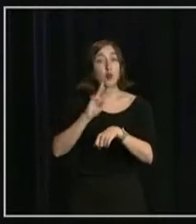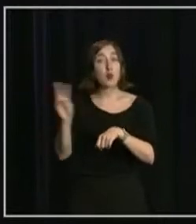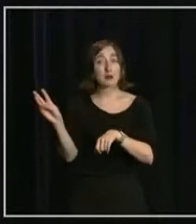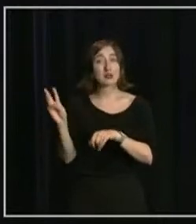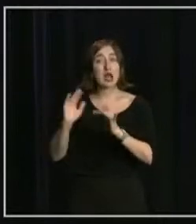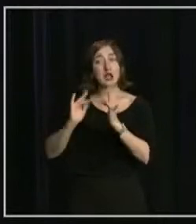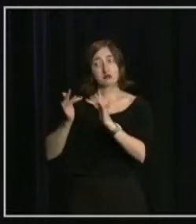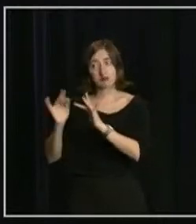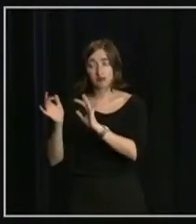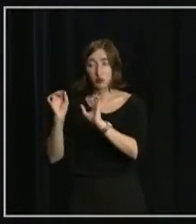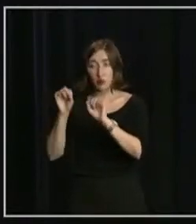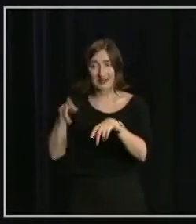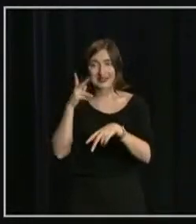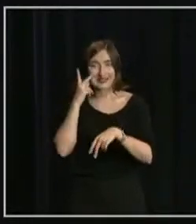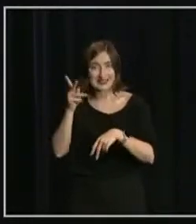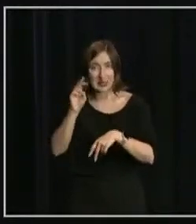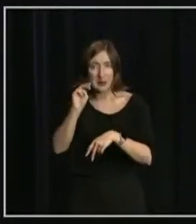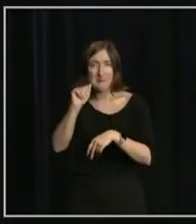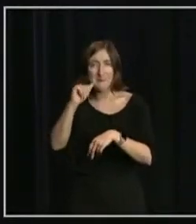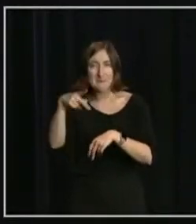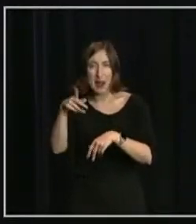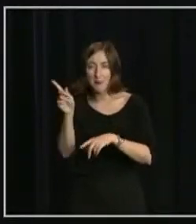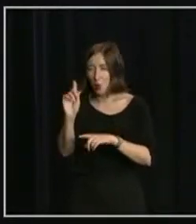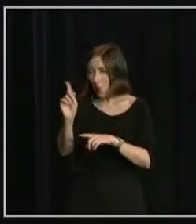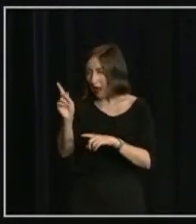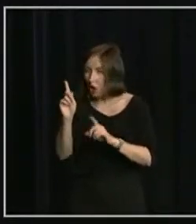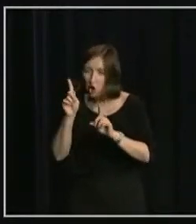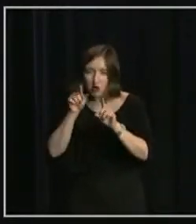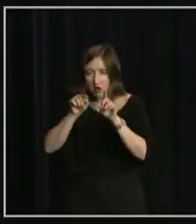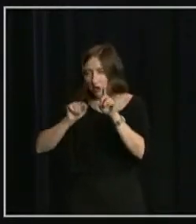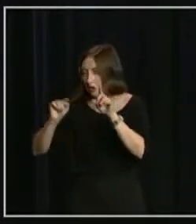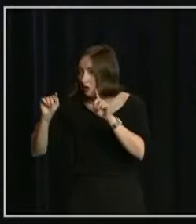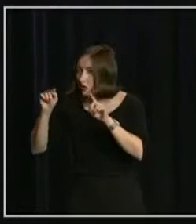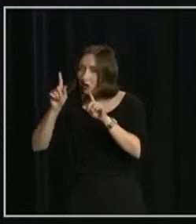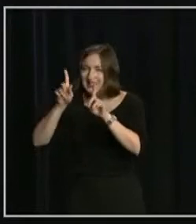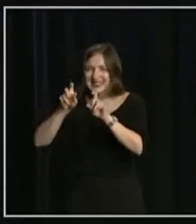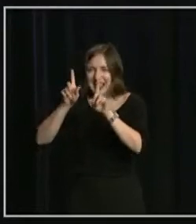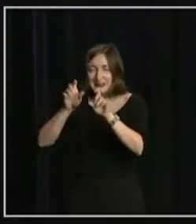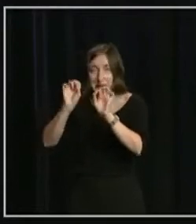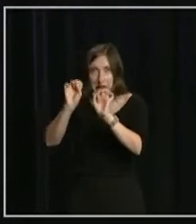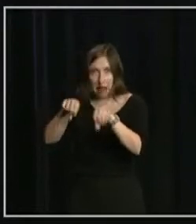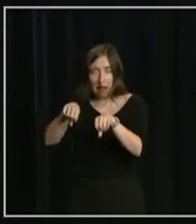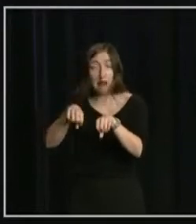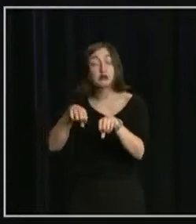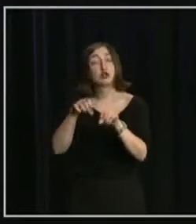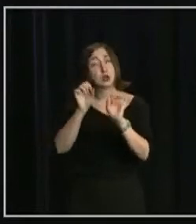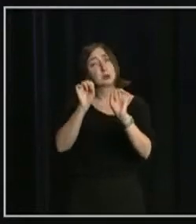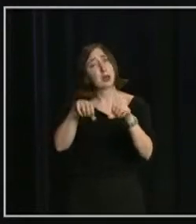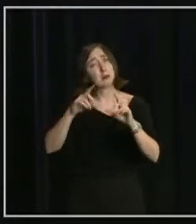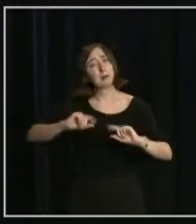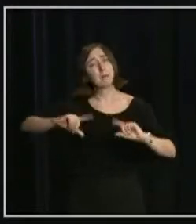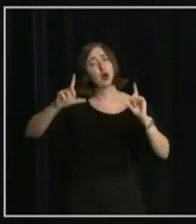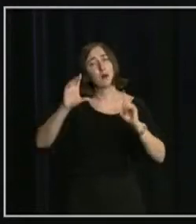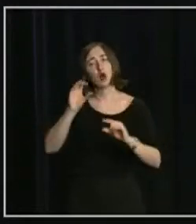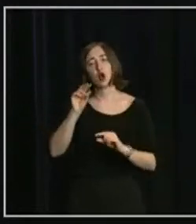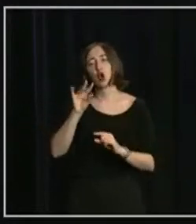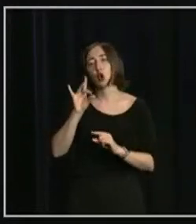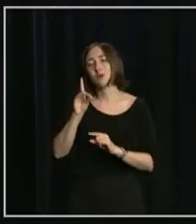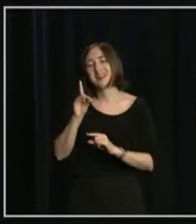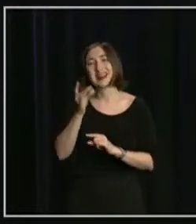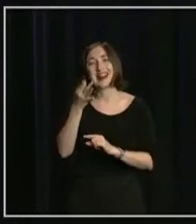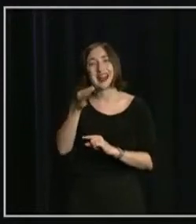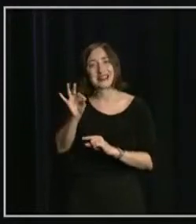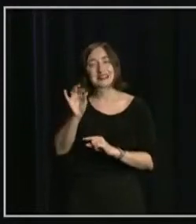the different testing locations are. So we'll make sure to have folks go to covid19.gov just to make sure to talk about and to